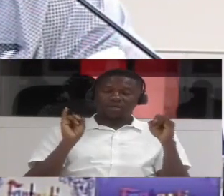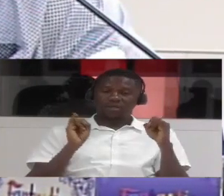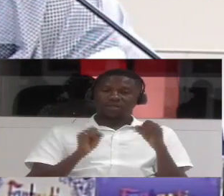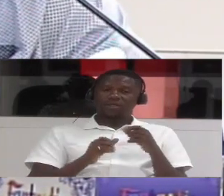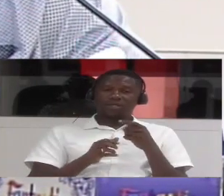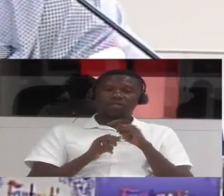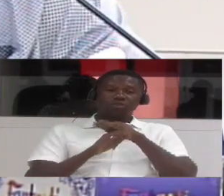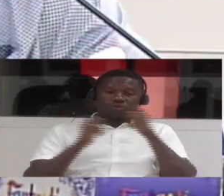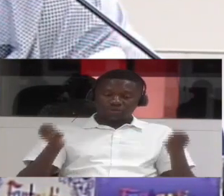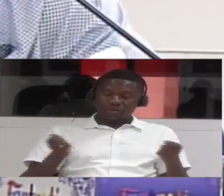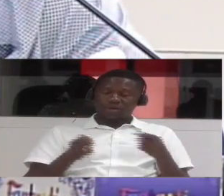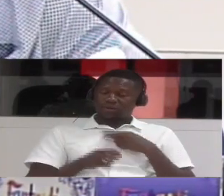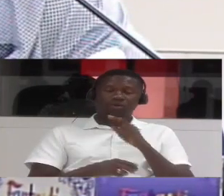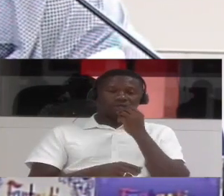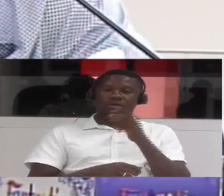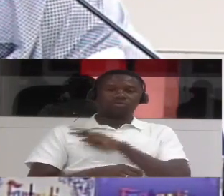be allowed to enter.